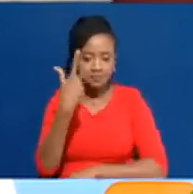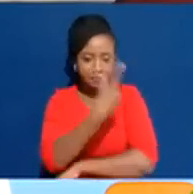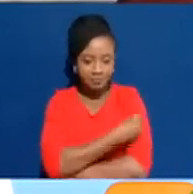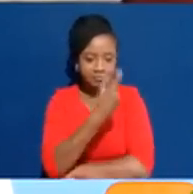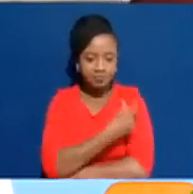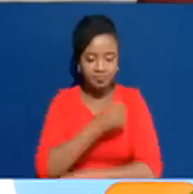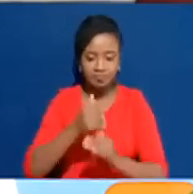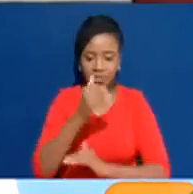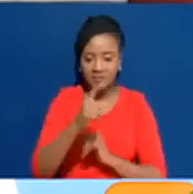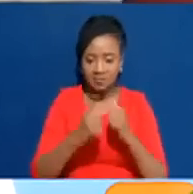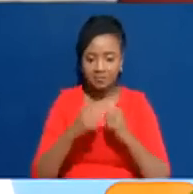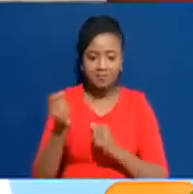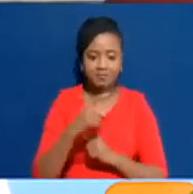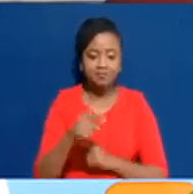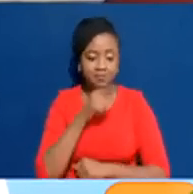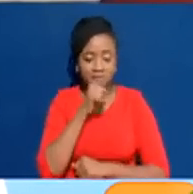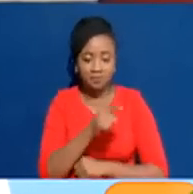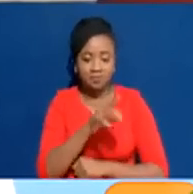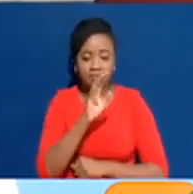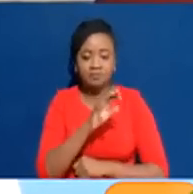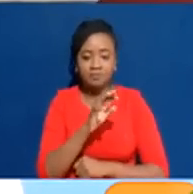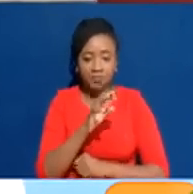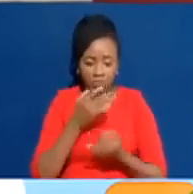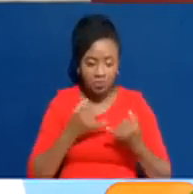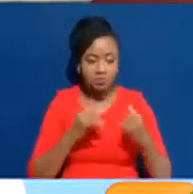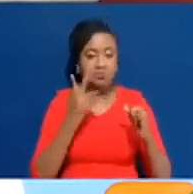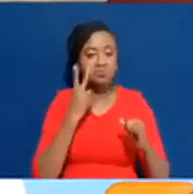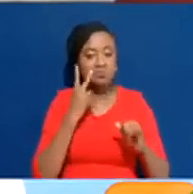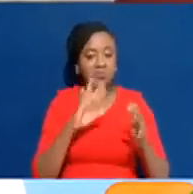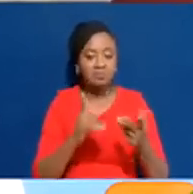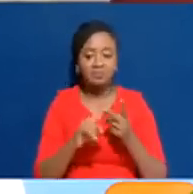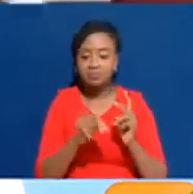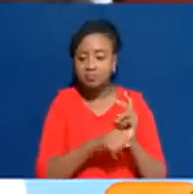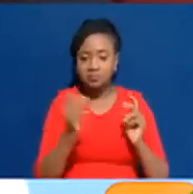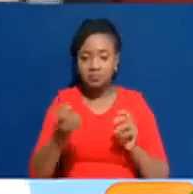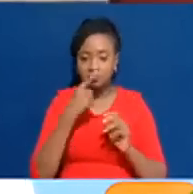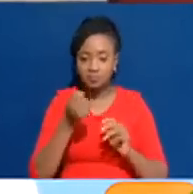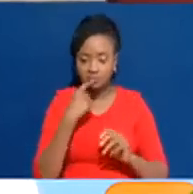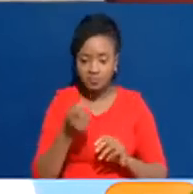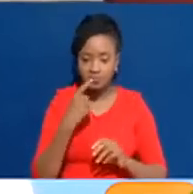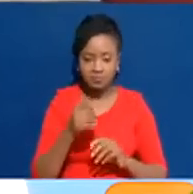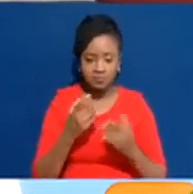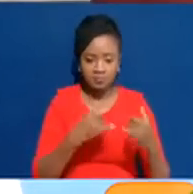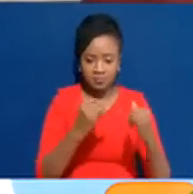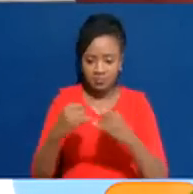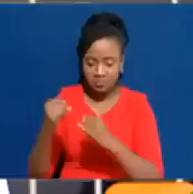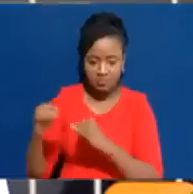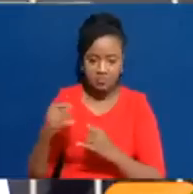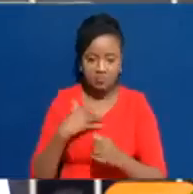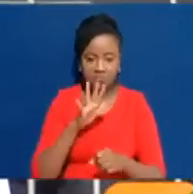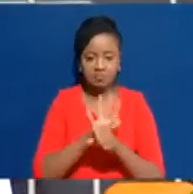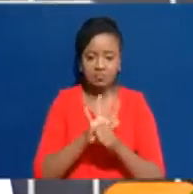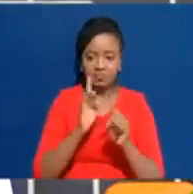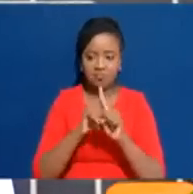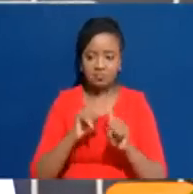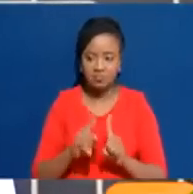every 6 months, that is currently being tried out. We have other pills that are also being tried out. So there are quite a number that are coming.